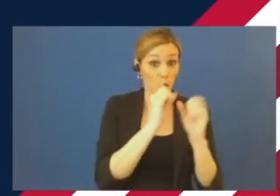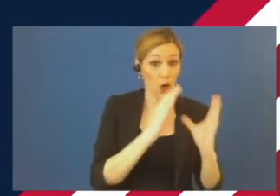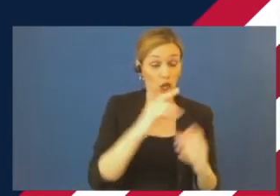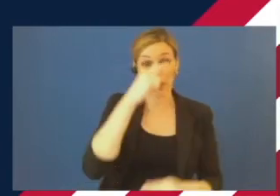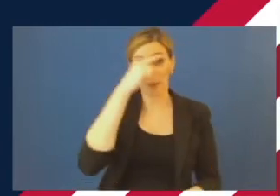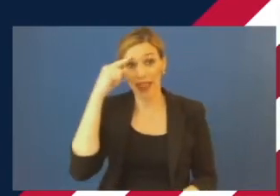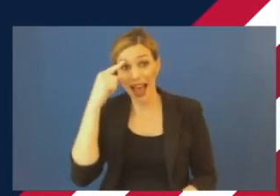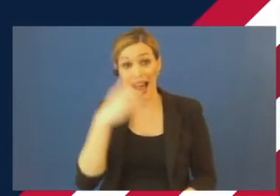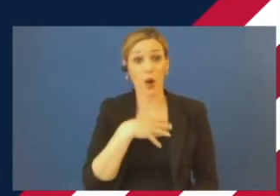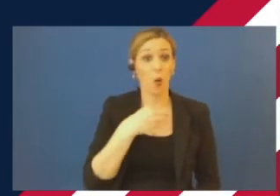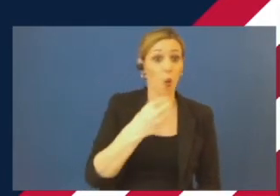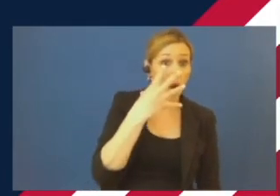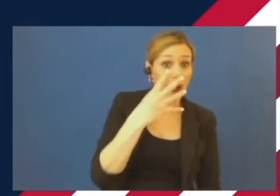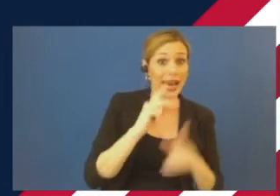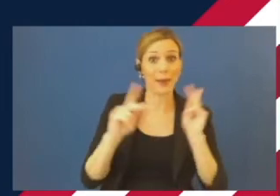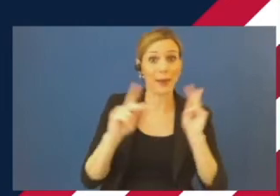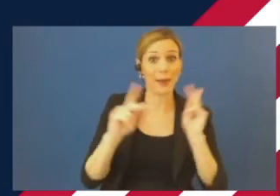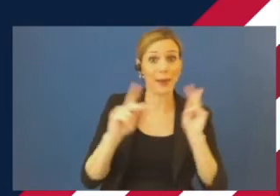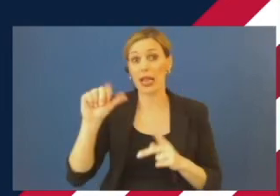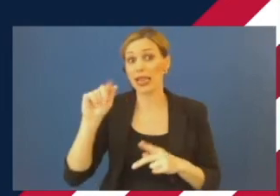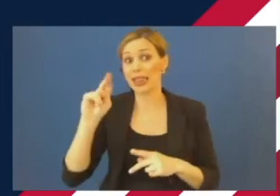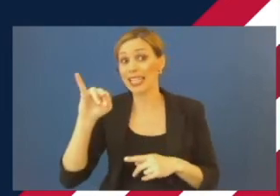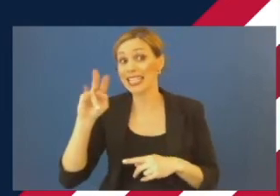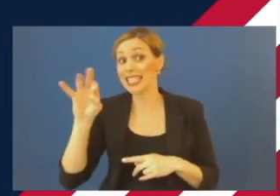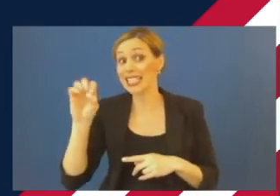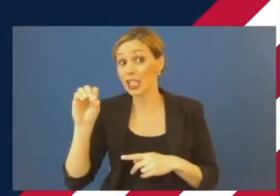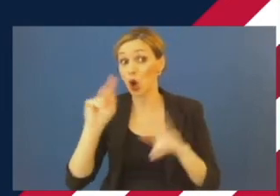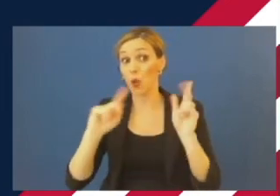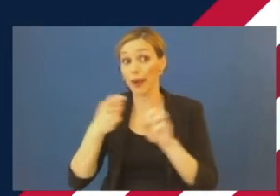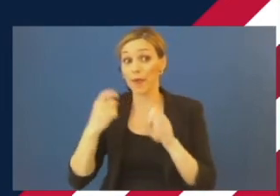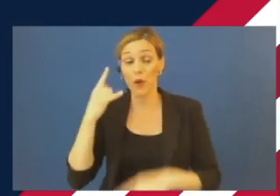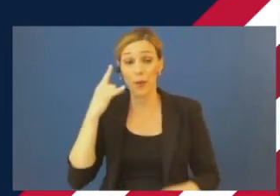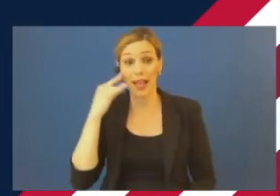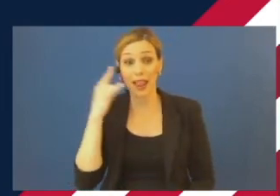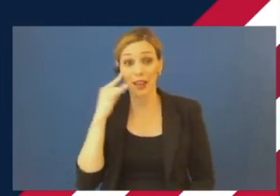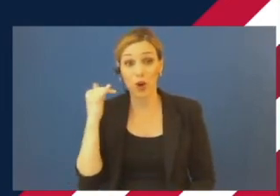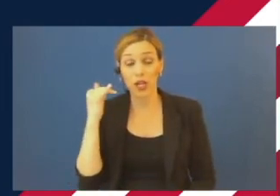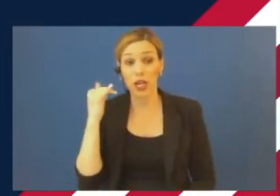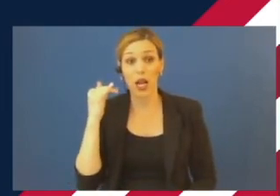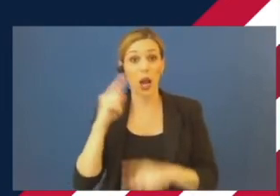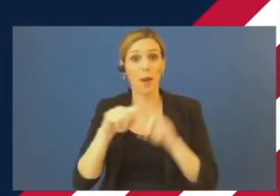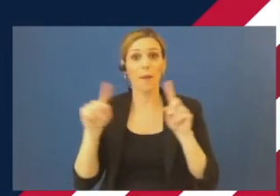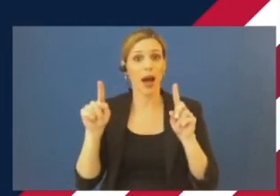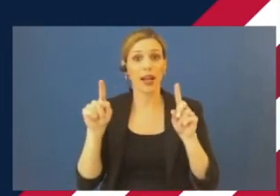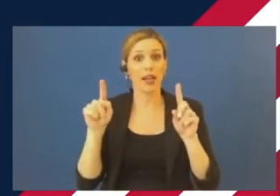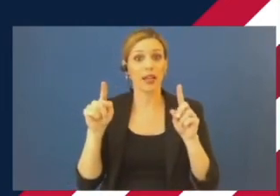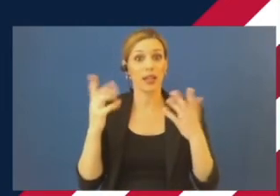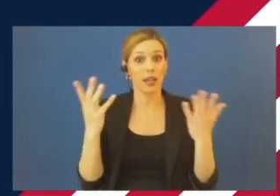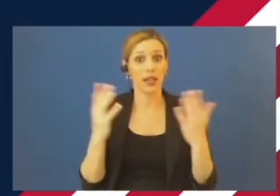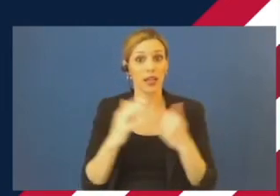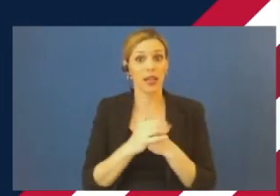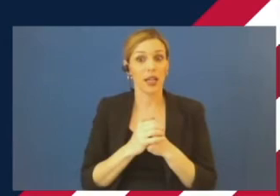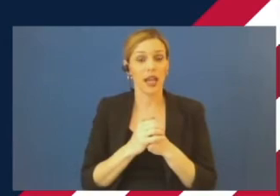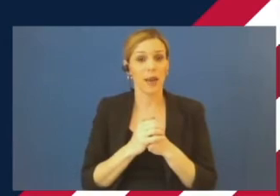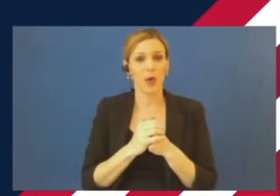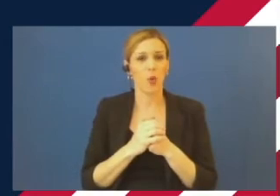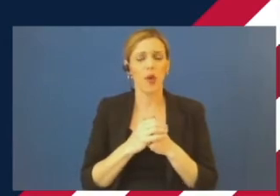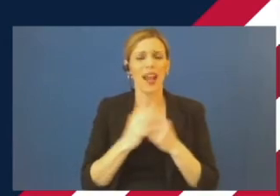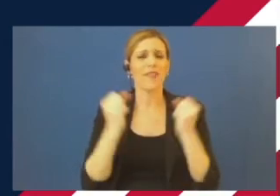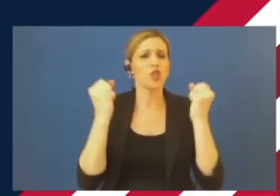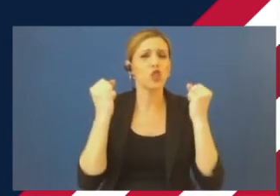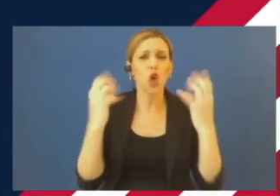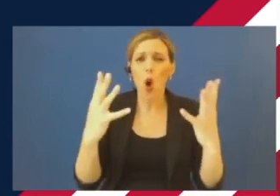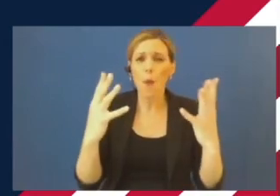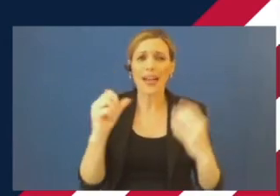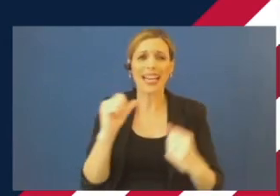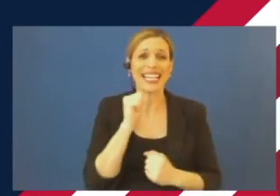or Apaches from Arizona. Because in this agenda of dealing with these 5 interlocking injustices of systemic racism,